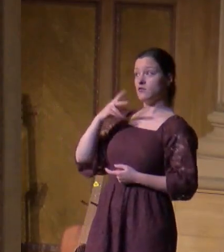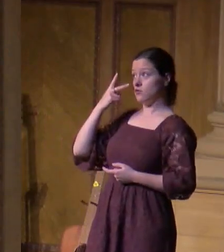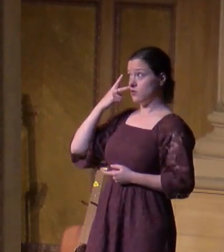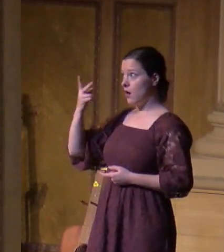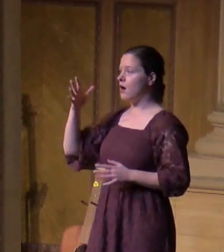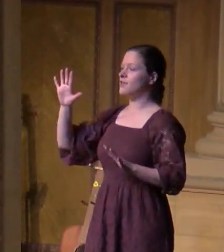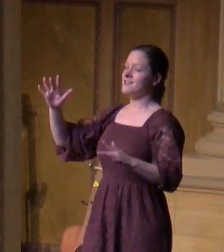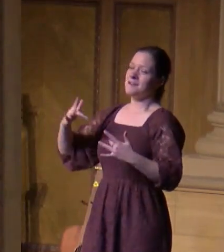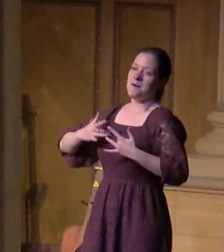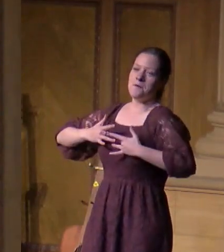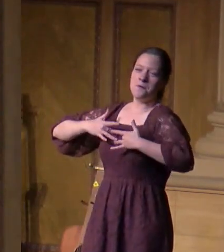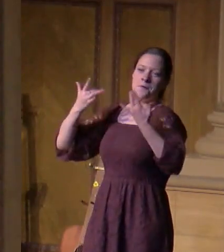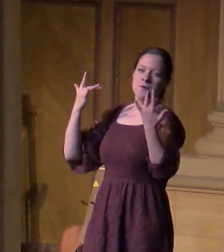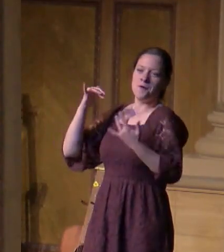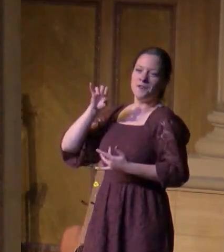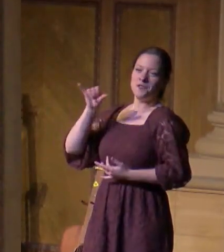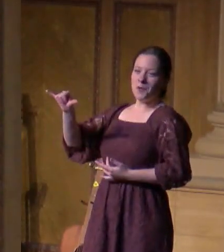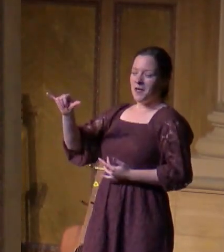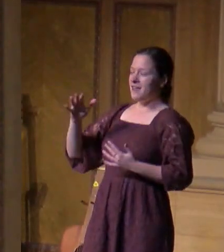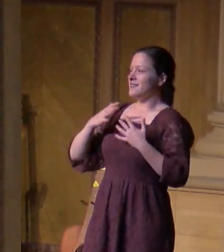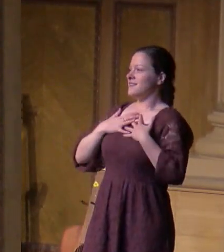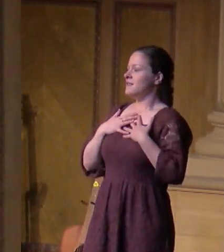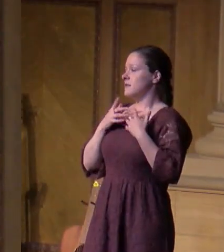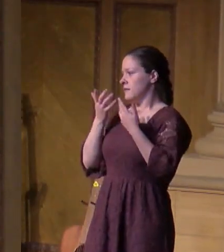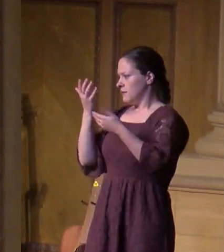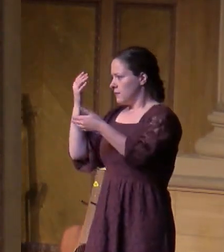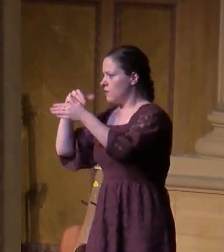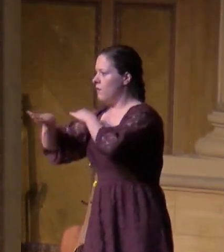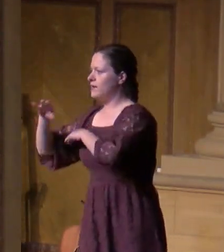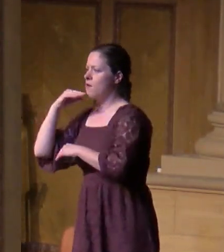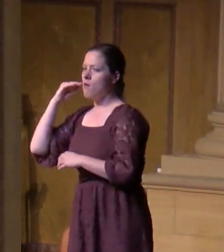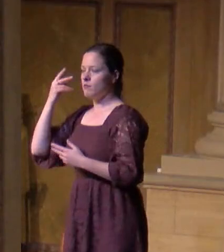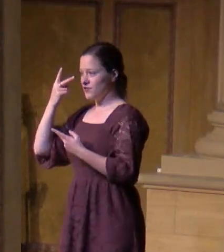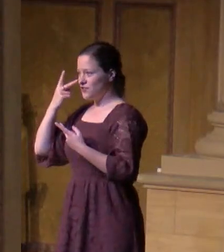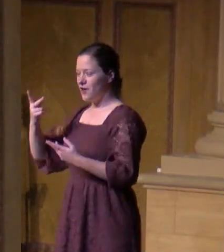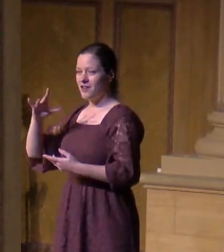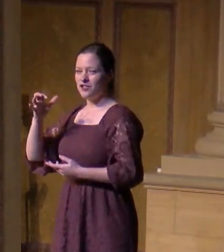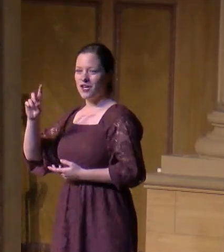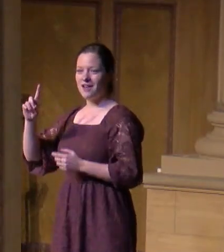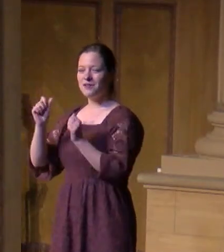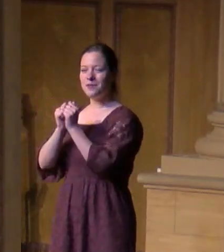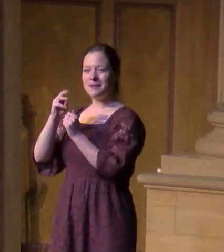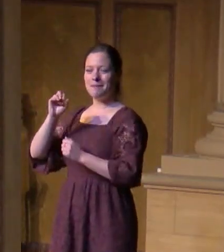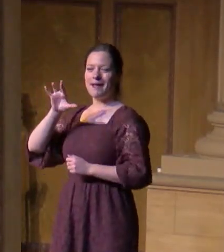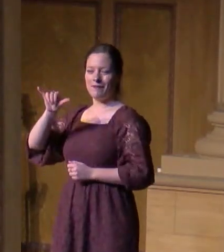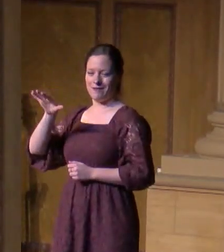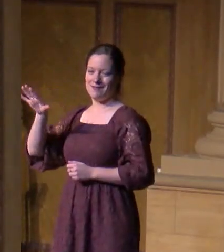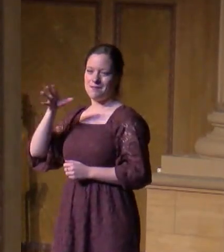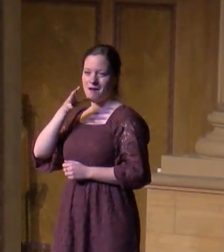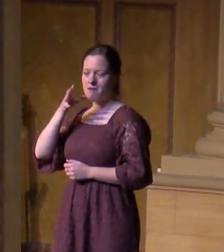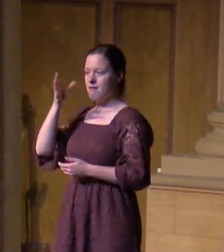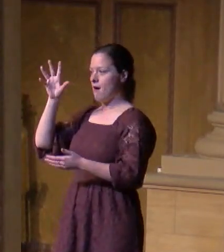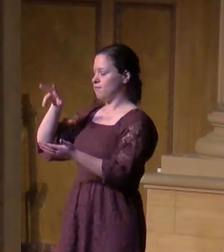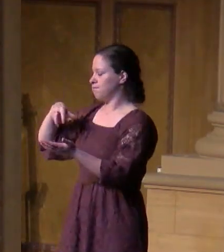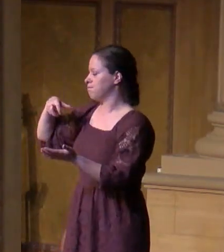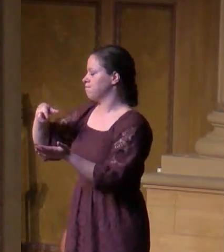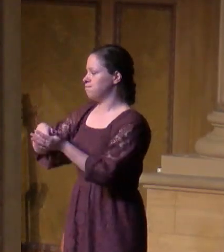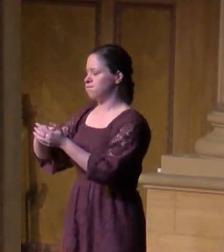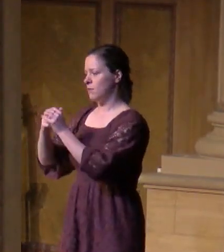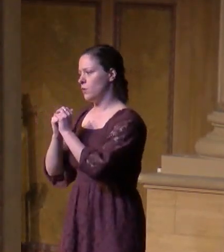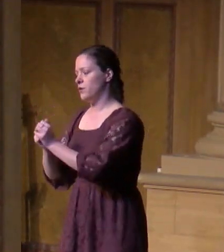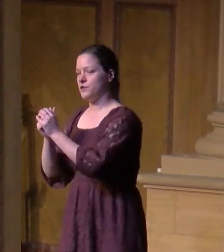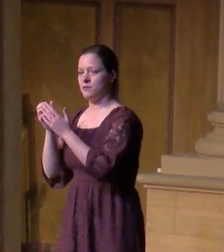rejoiced exceedingly with great joy and going into the house they saw the child with Mary his mother and they fell down and worshipped him